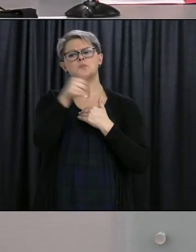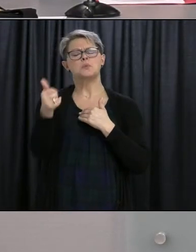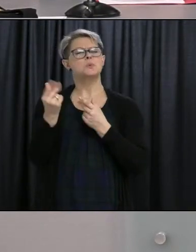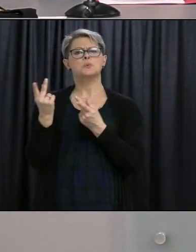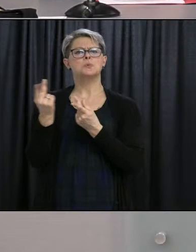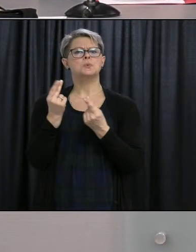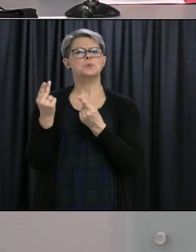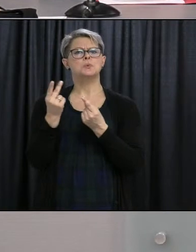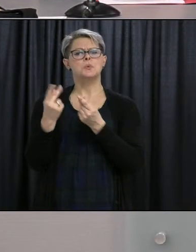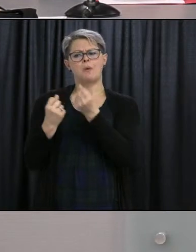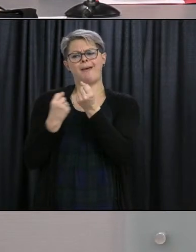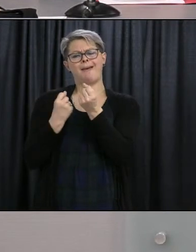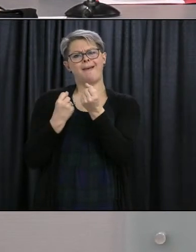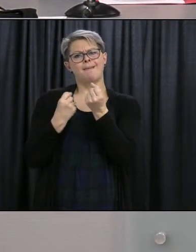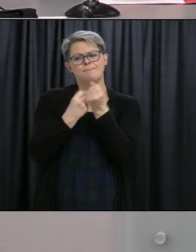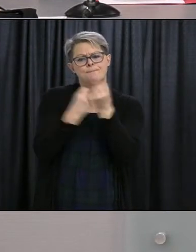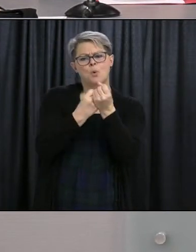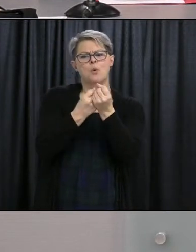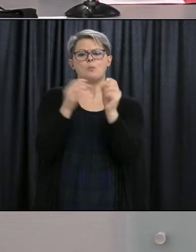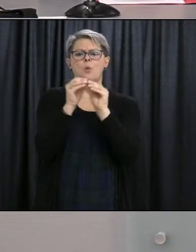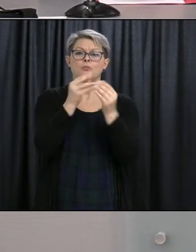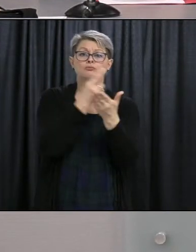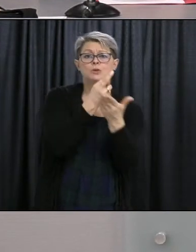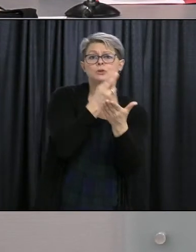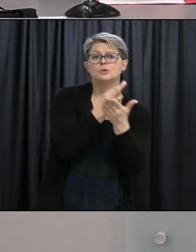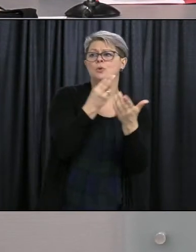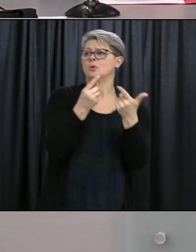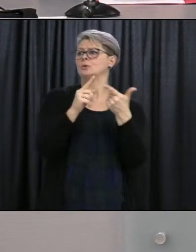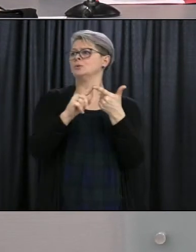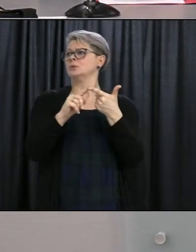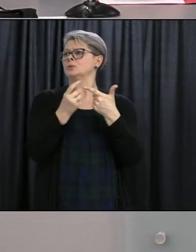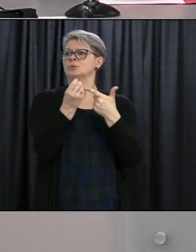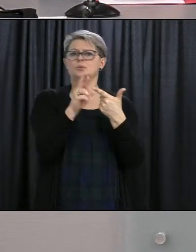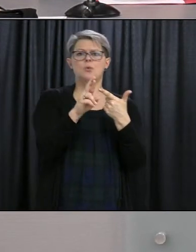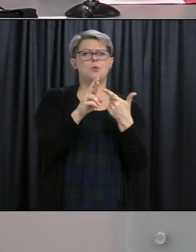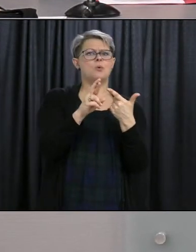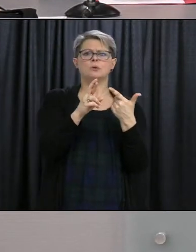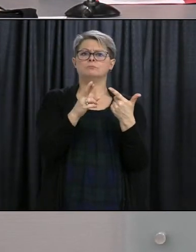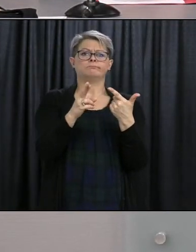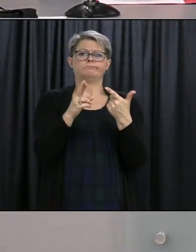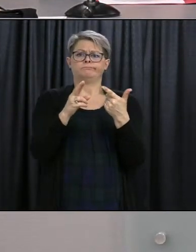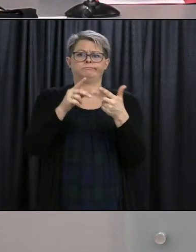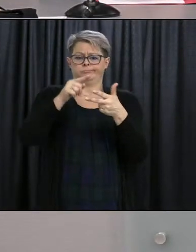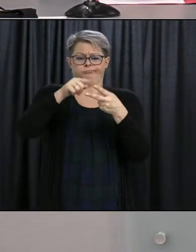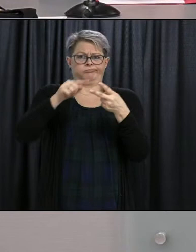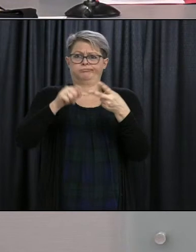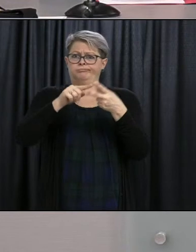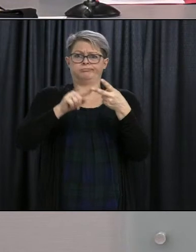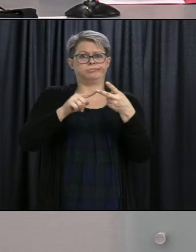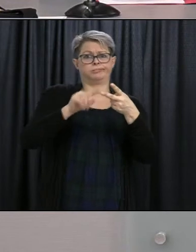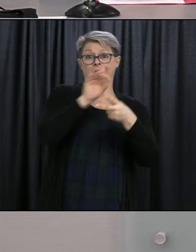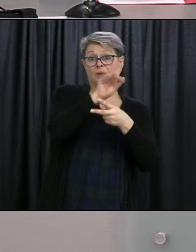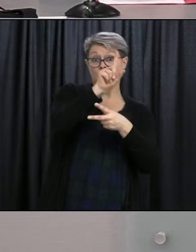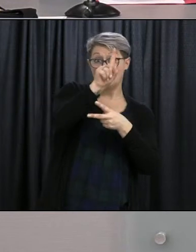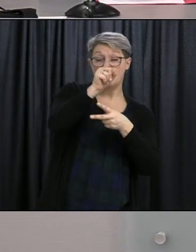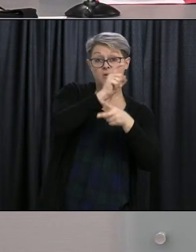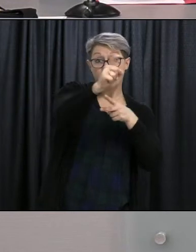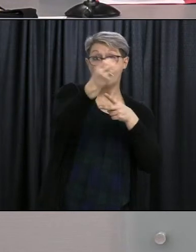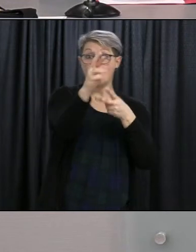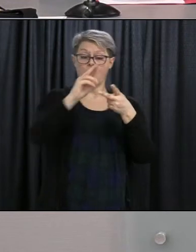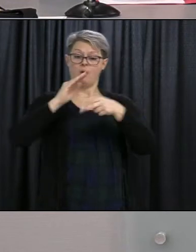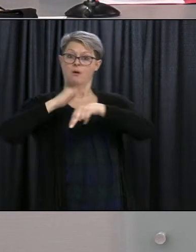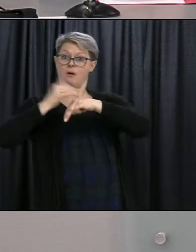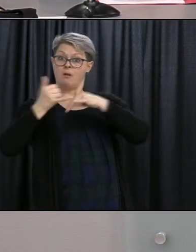I guess, additional resources there, or is it just directing people to the self-assessment tool online? Both,